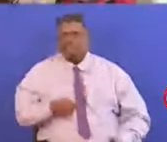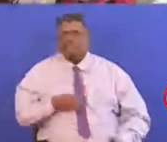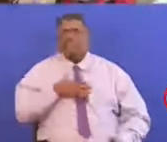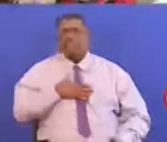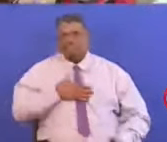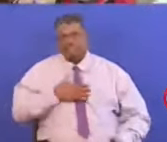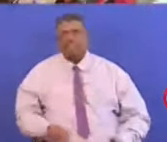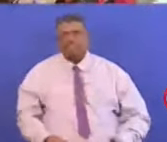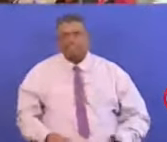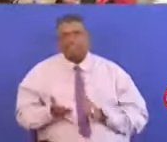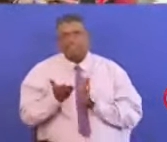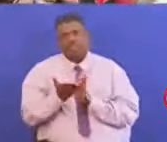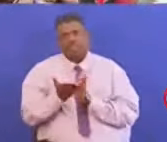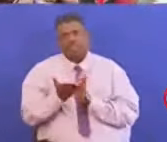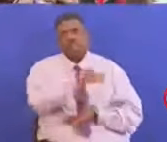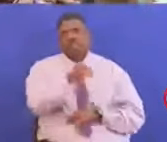Vote your for time me. Is thank over. You.